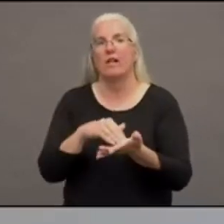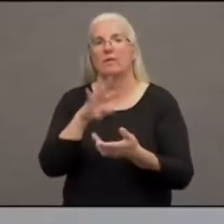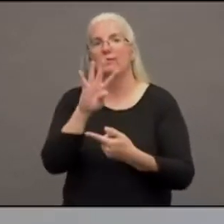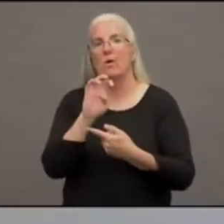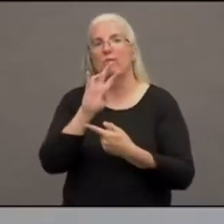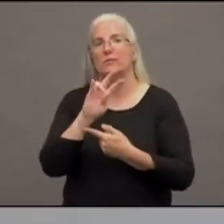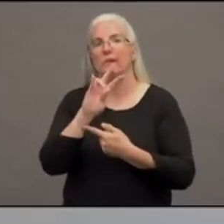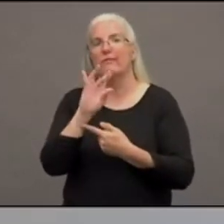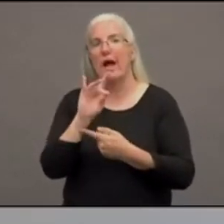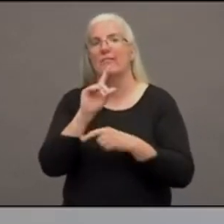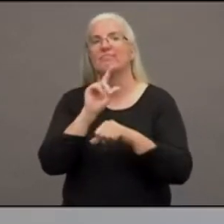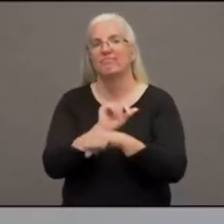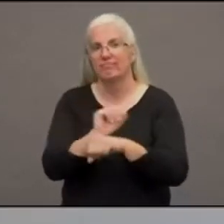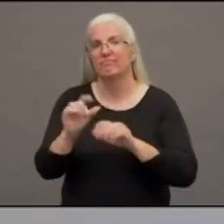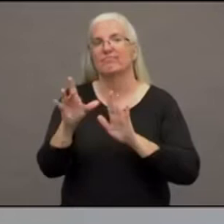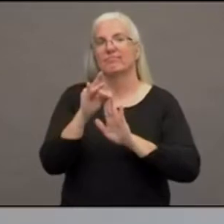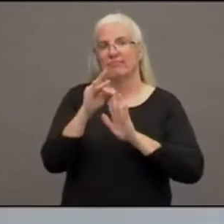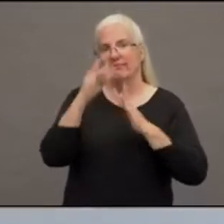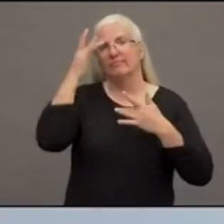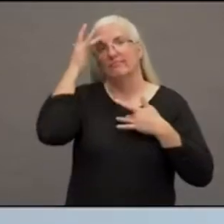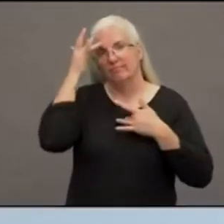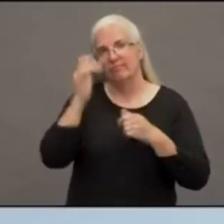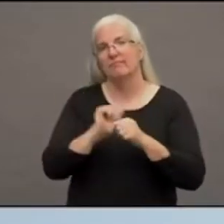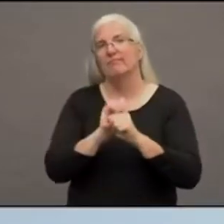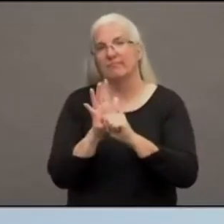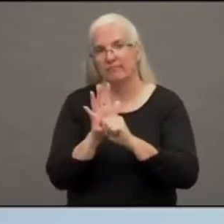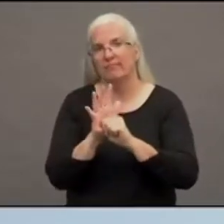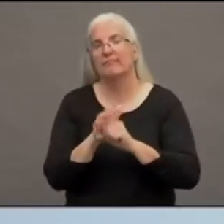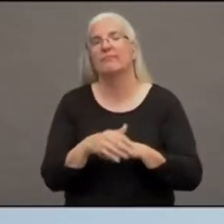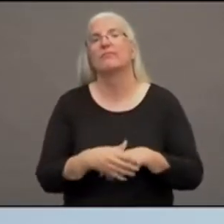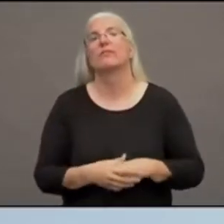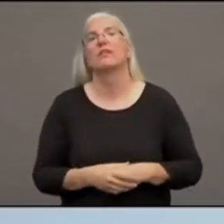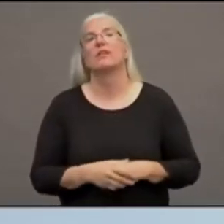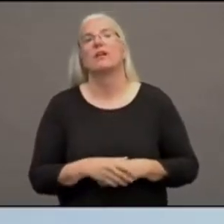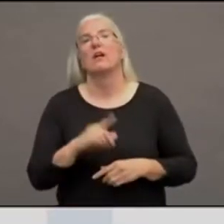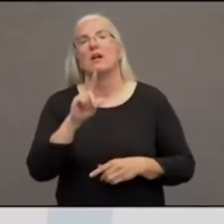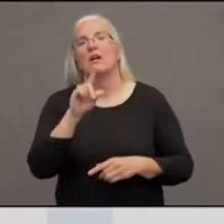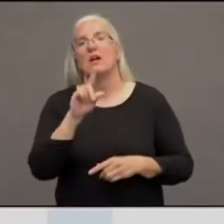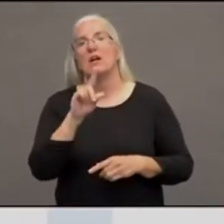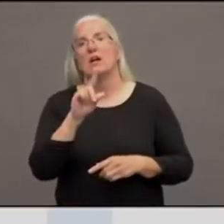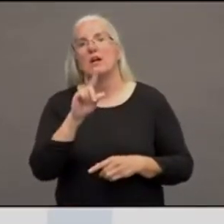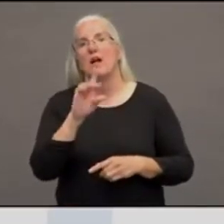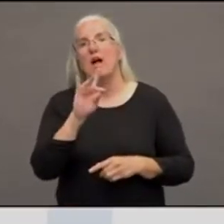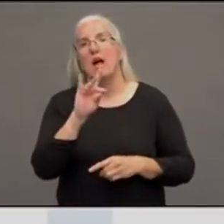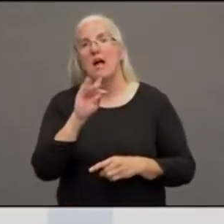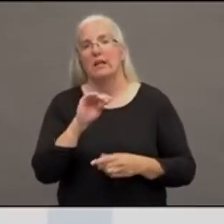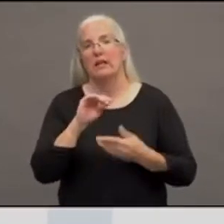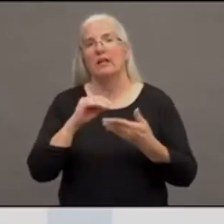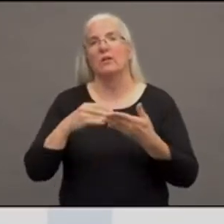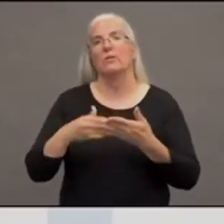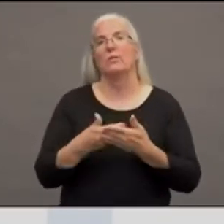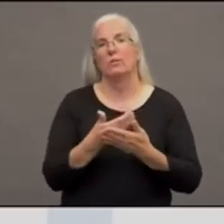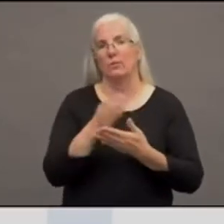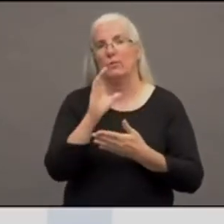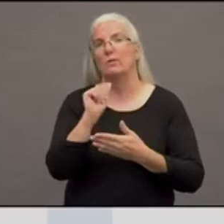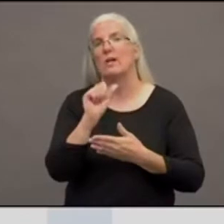5,478 confirmed COVID-19 cases in the county, 80 new cases, as well